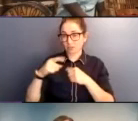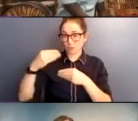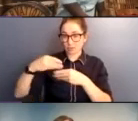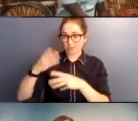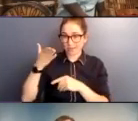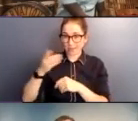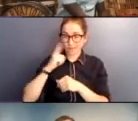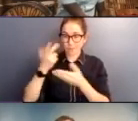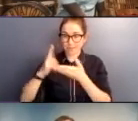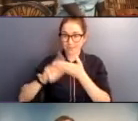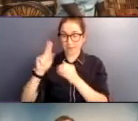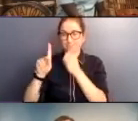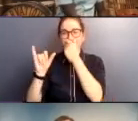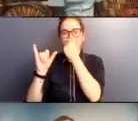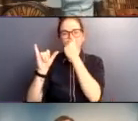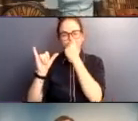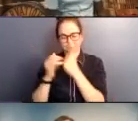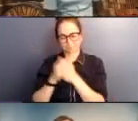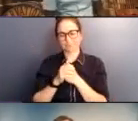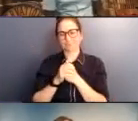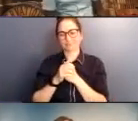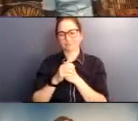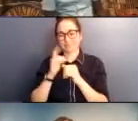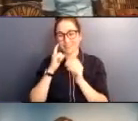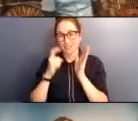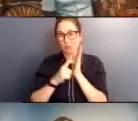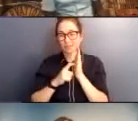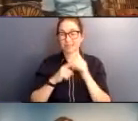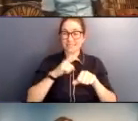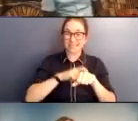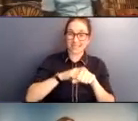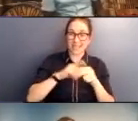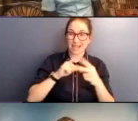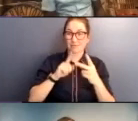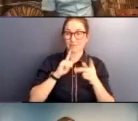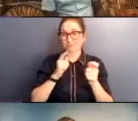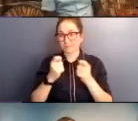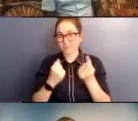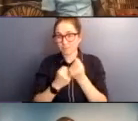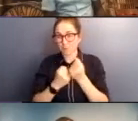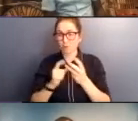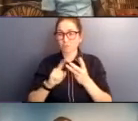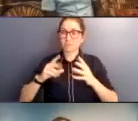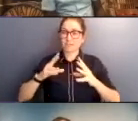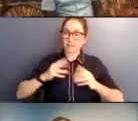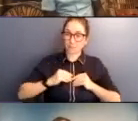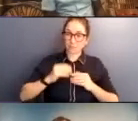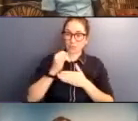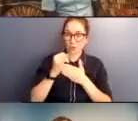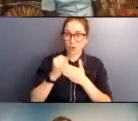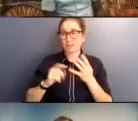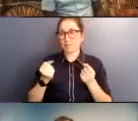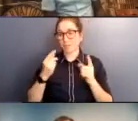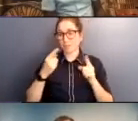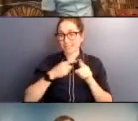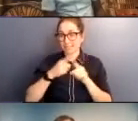signups and noticed that time, administrative support, embracing the arts, multidiscipline arts integration,